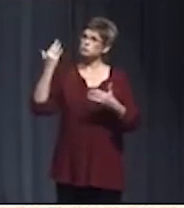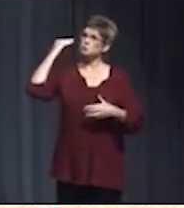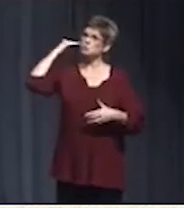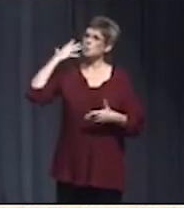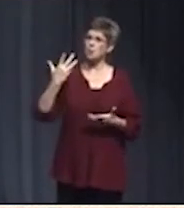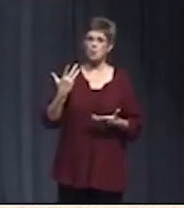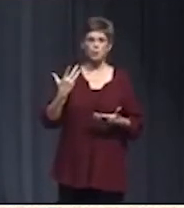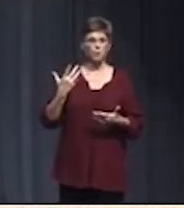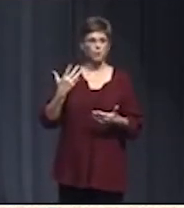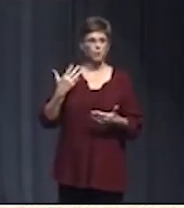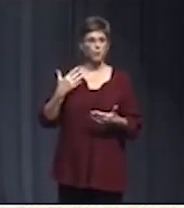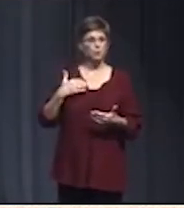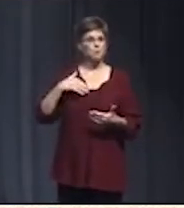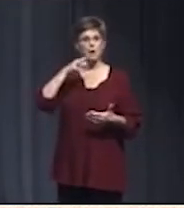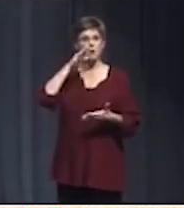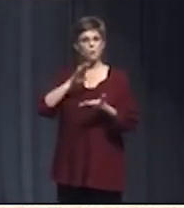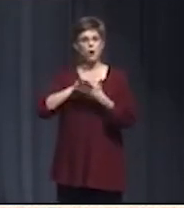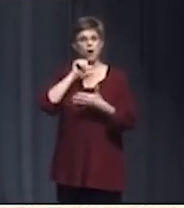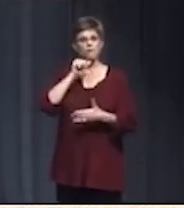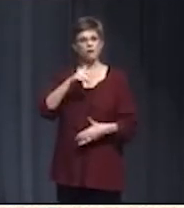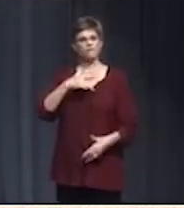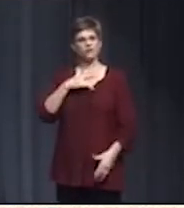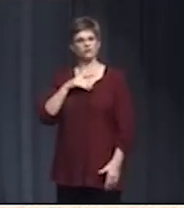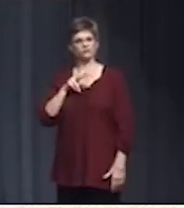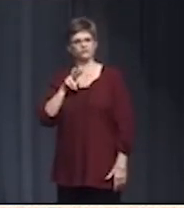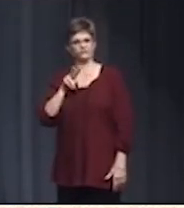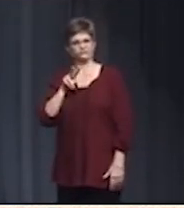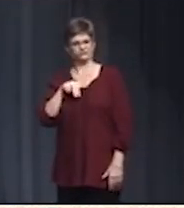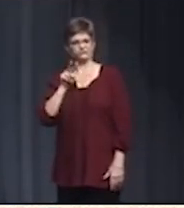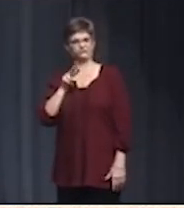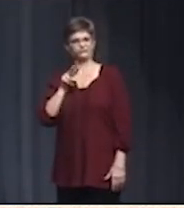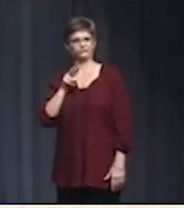That she would not think less of me for having some emotion.